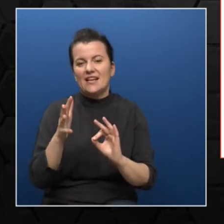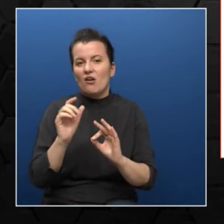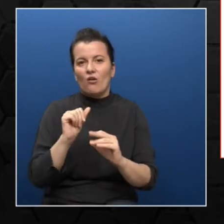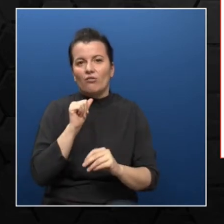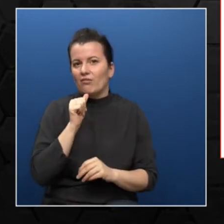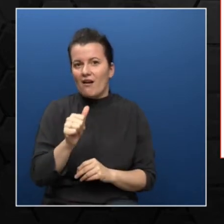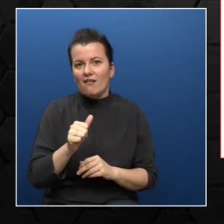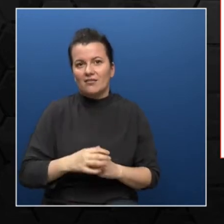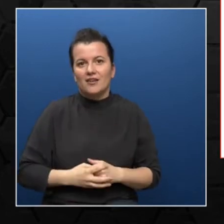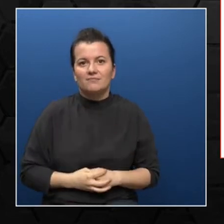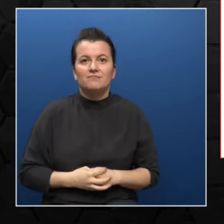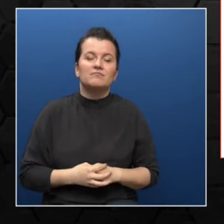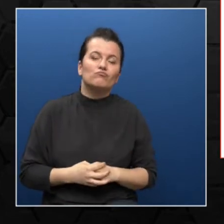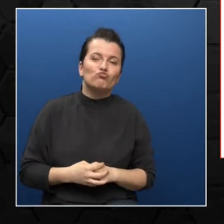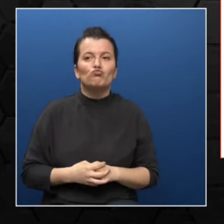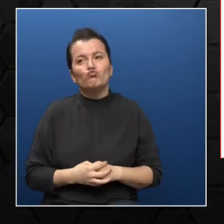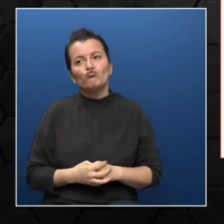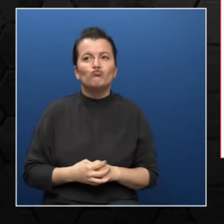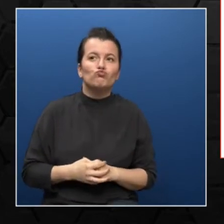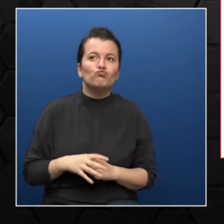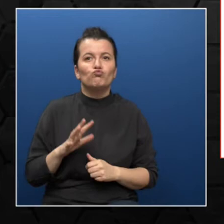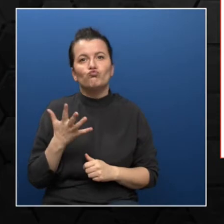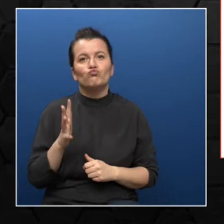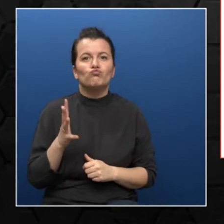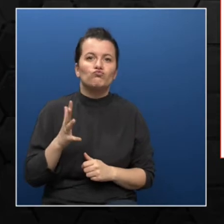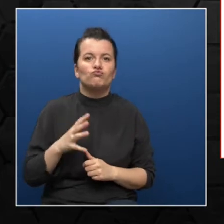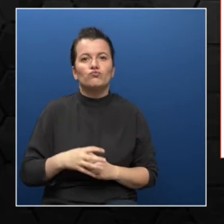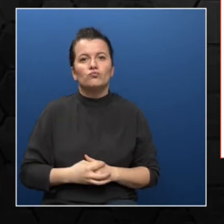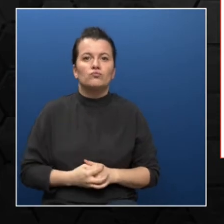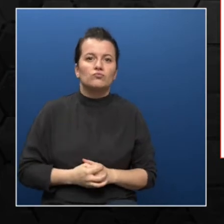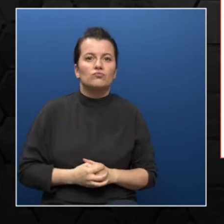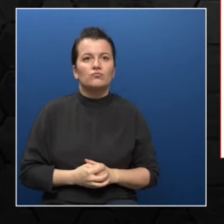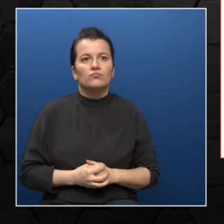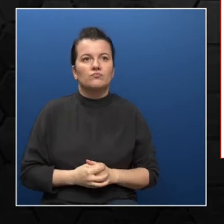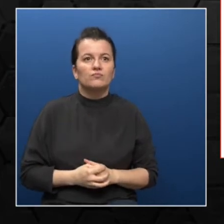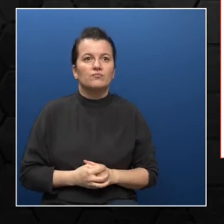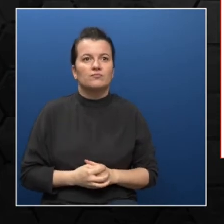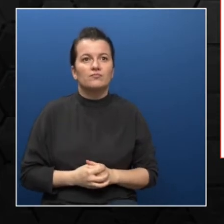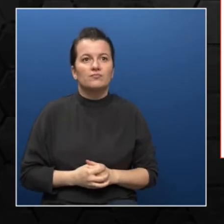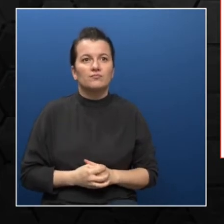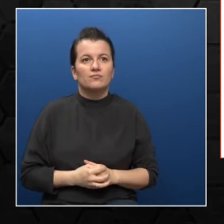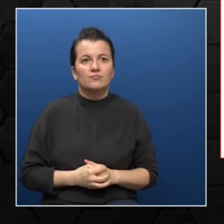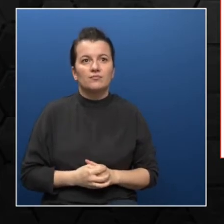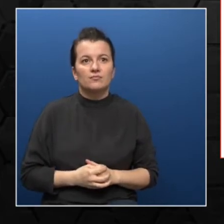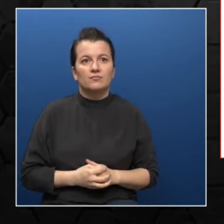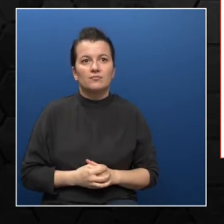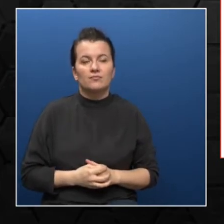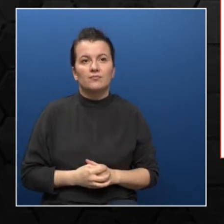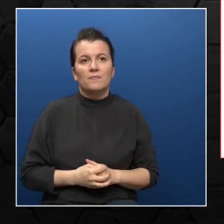they do sort of like that they do sort of guarantee a better performance